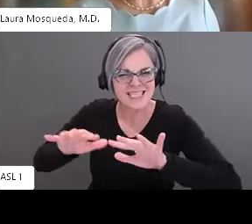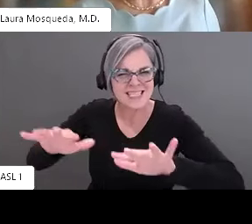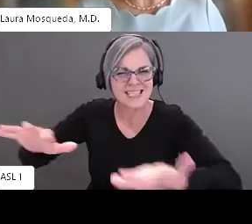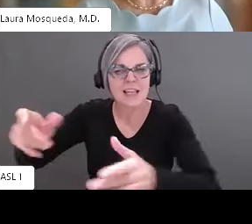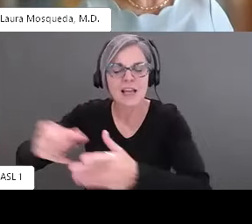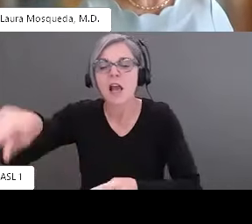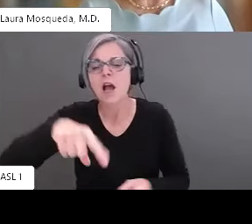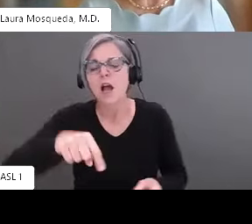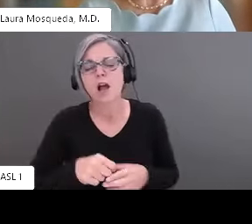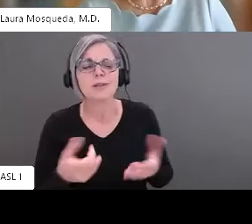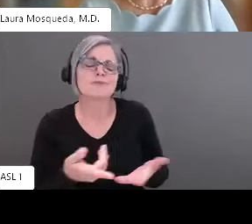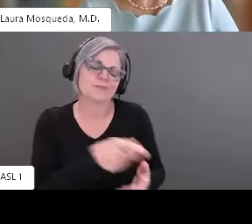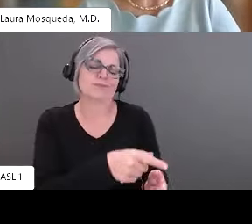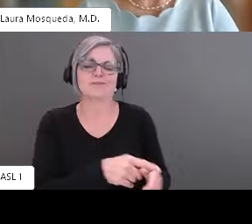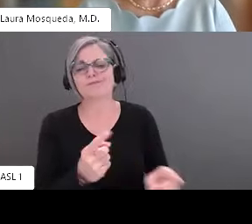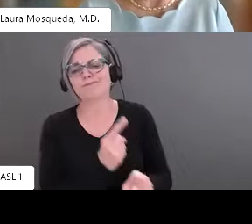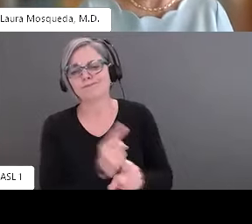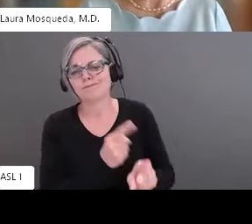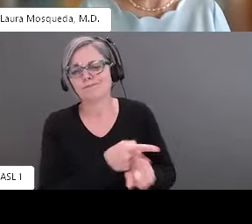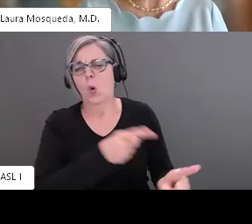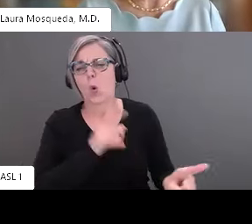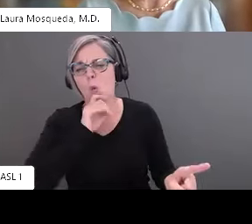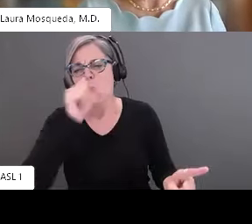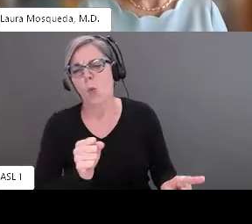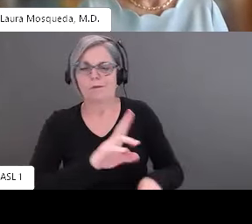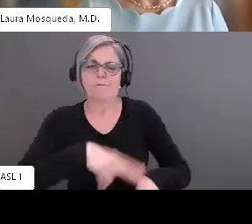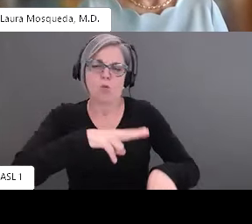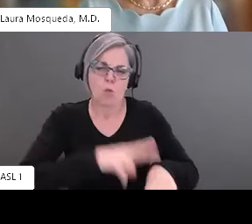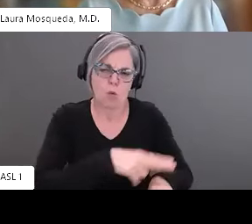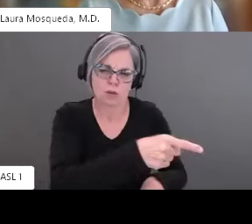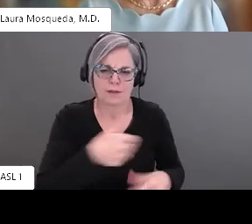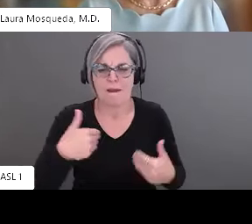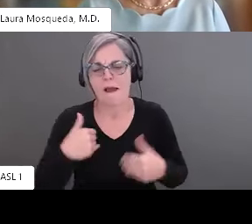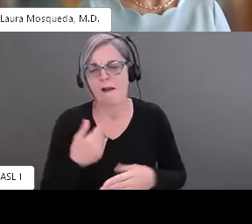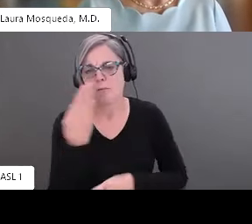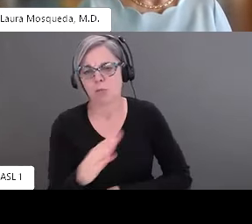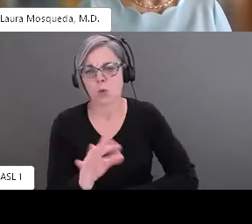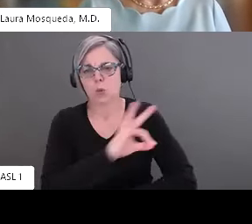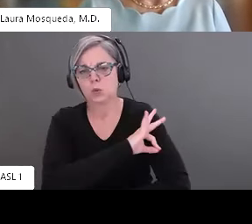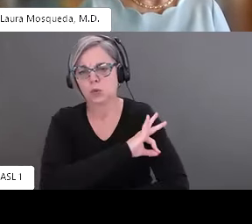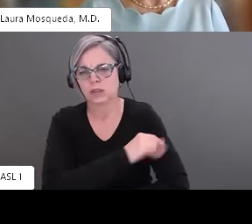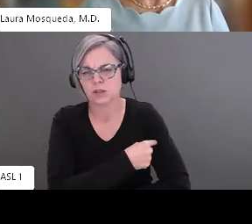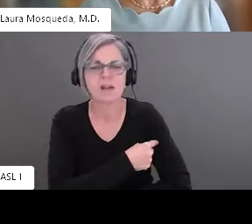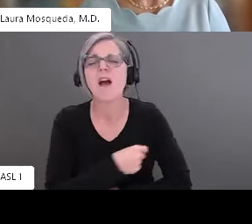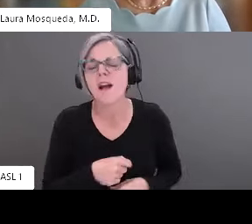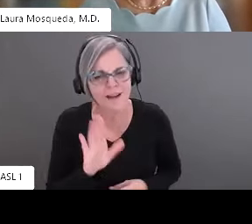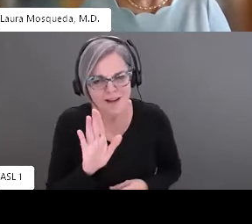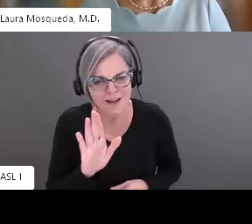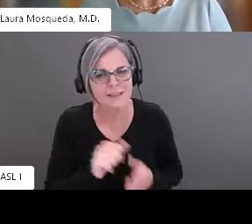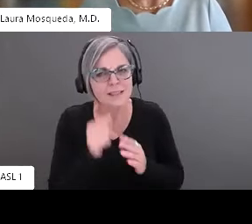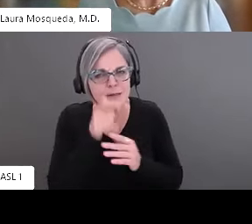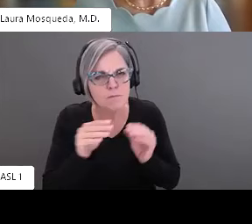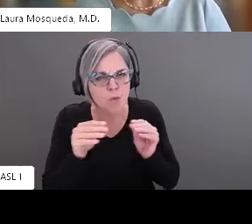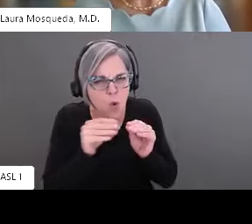there are some things that might want to make us look more closely. Similarly, my friend and